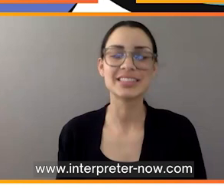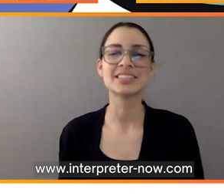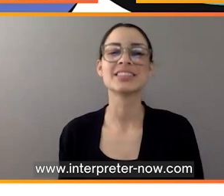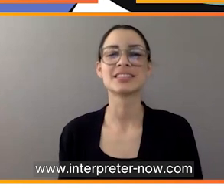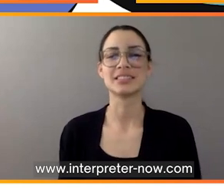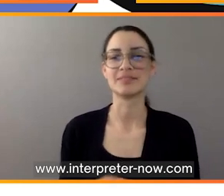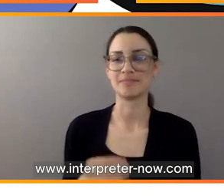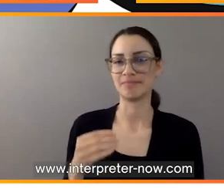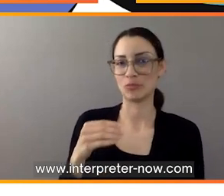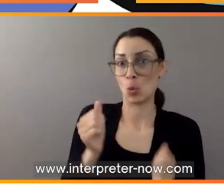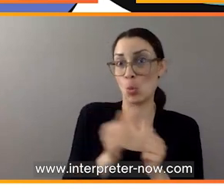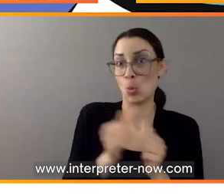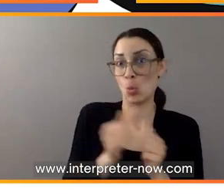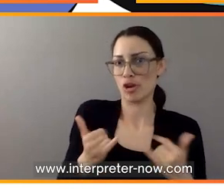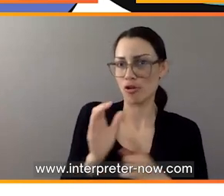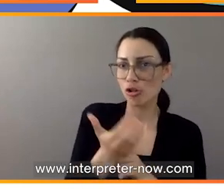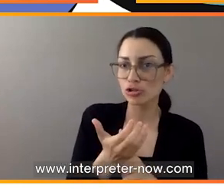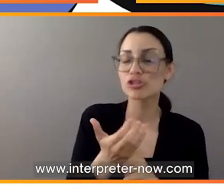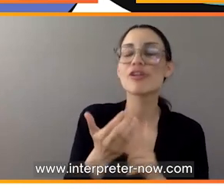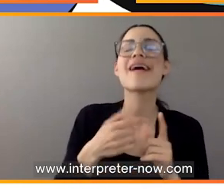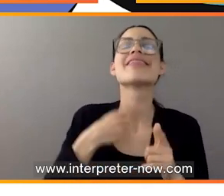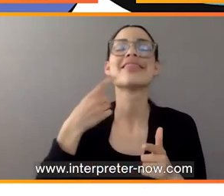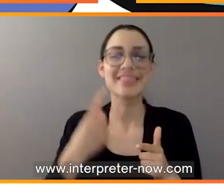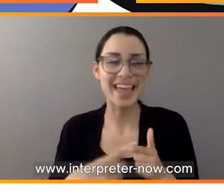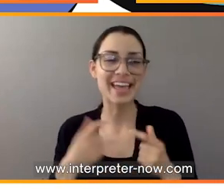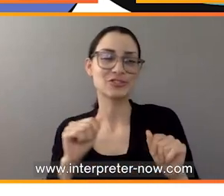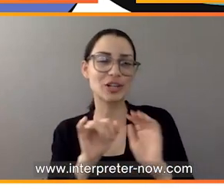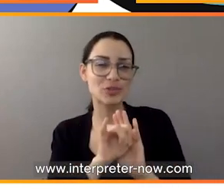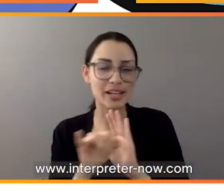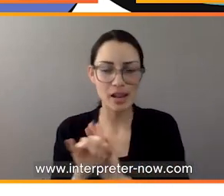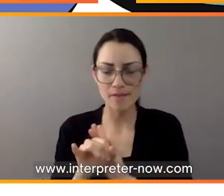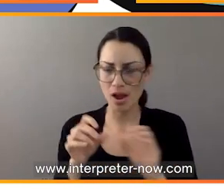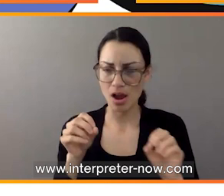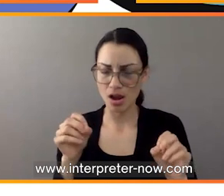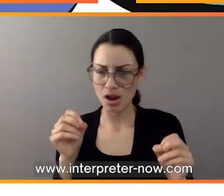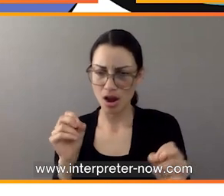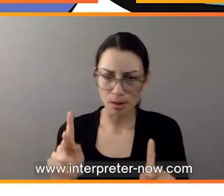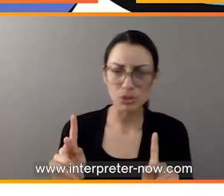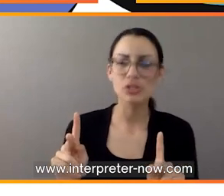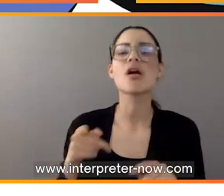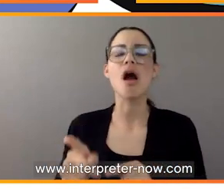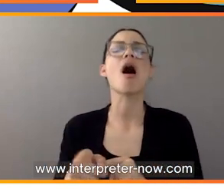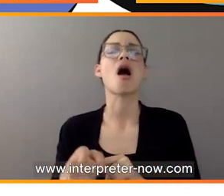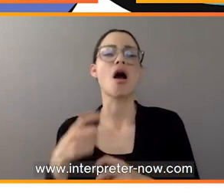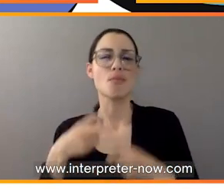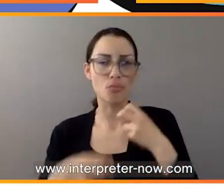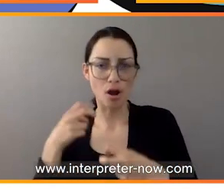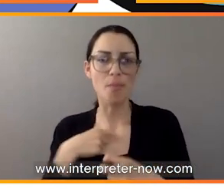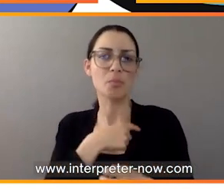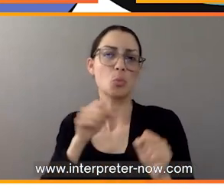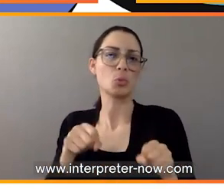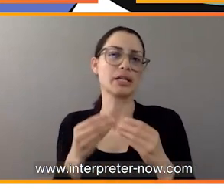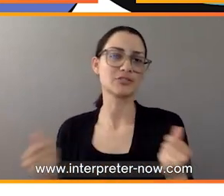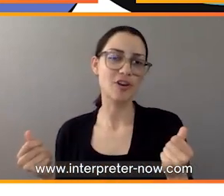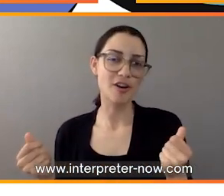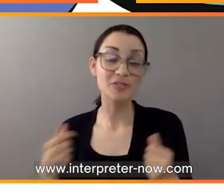this culture. And then based on that, try and identify, all right, here's the opportunity and the problem that we need to solve. And I think what I loved